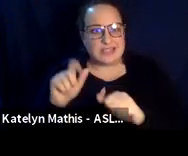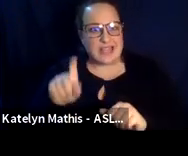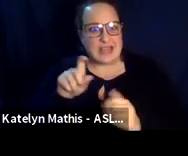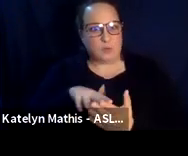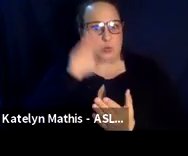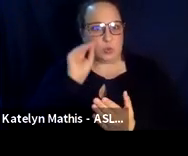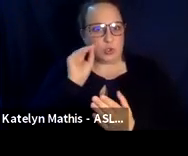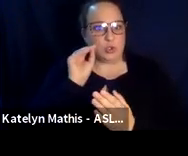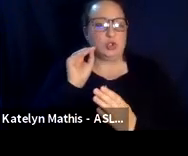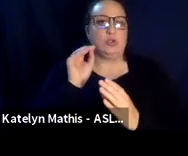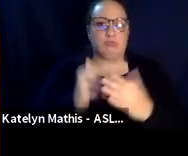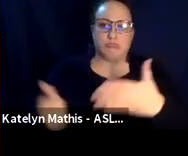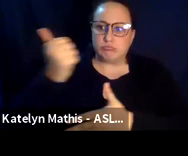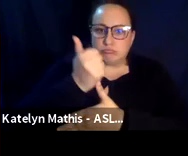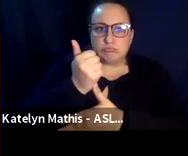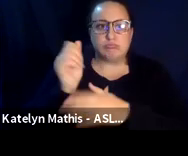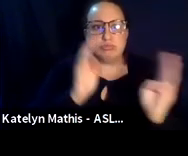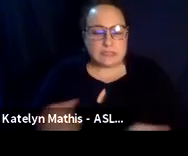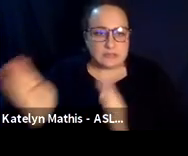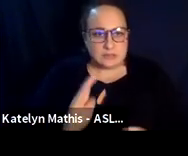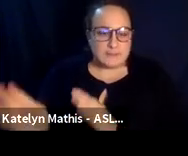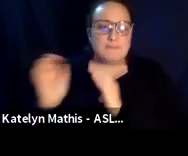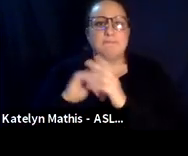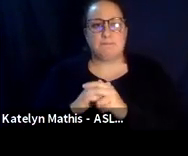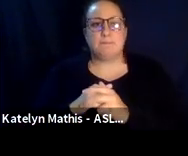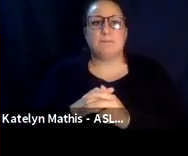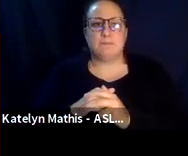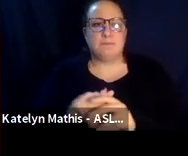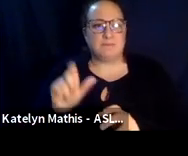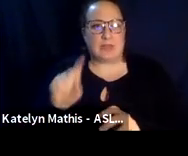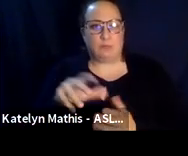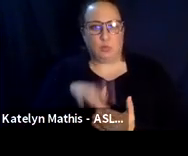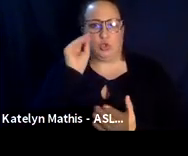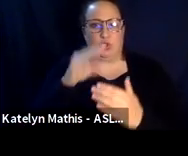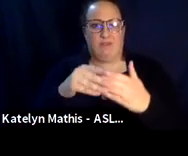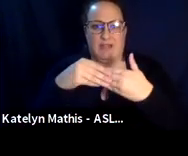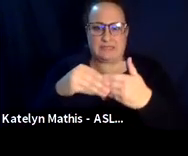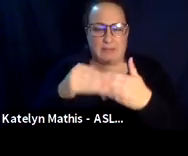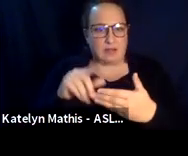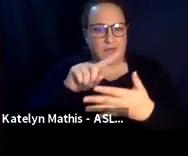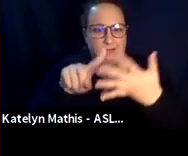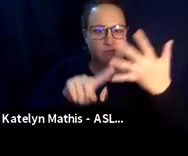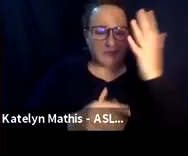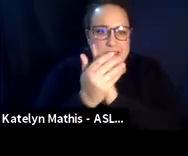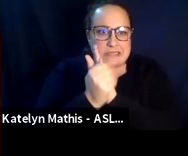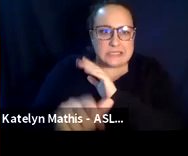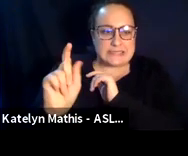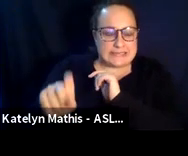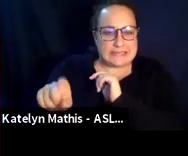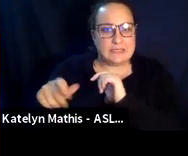planning and prioritization. They have to learn kind of flexibility, all those skills that are needed